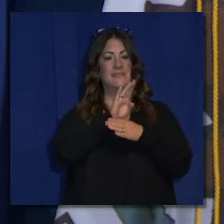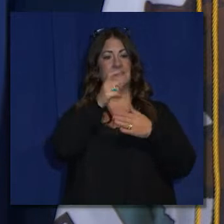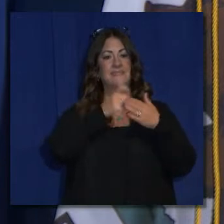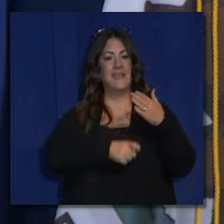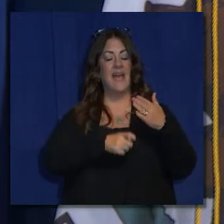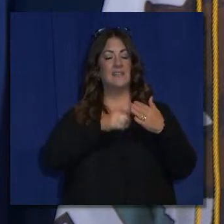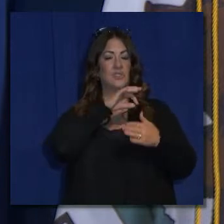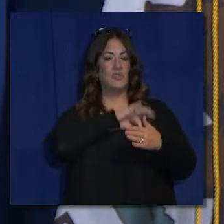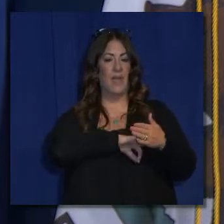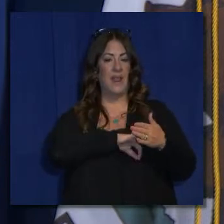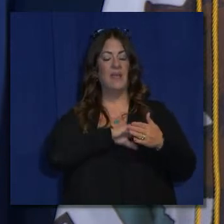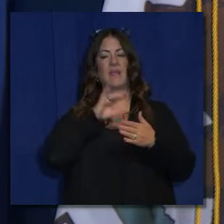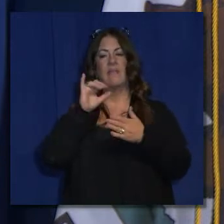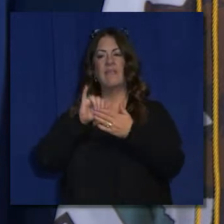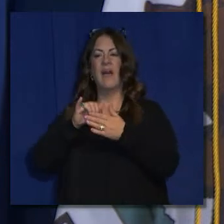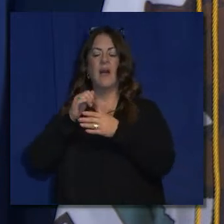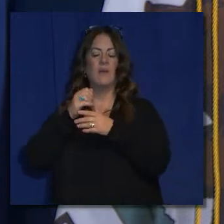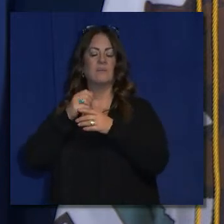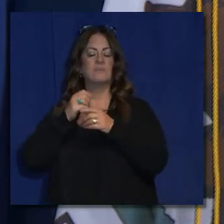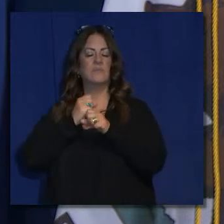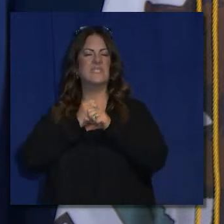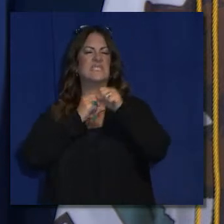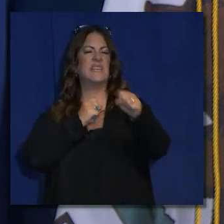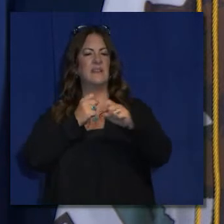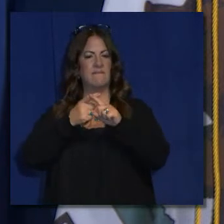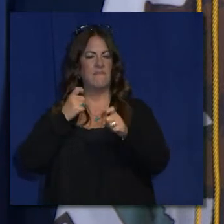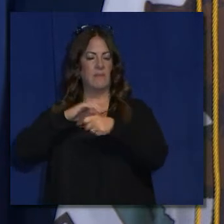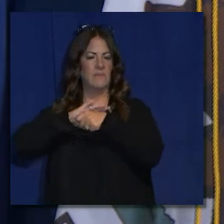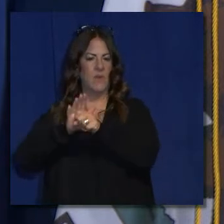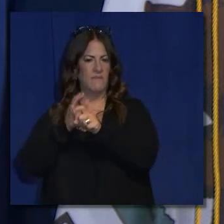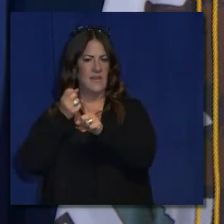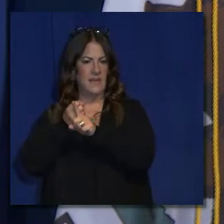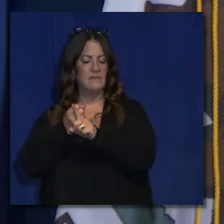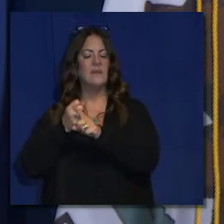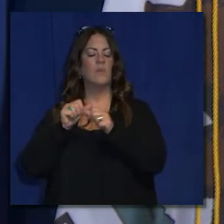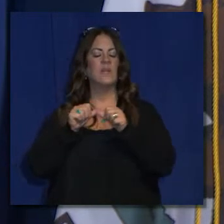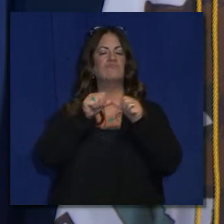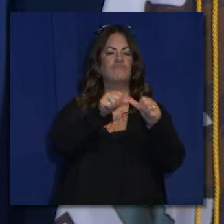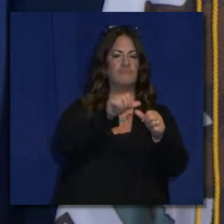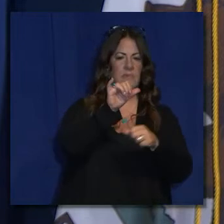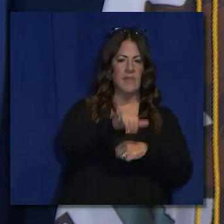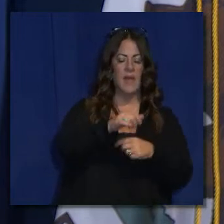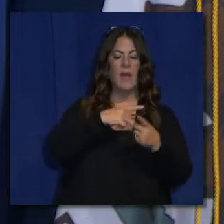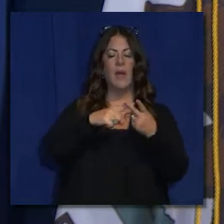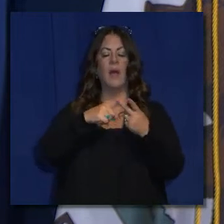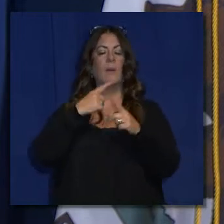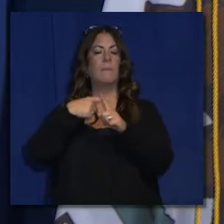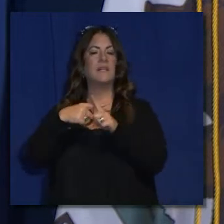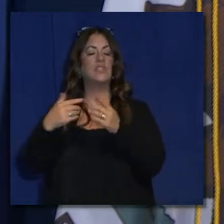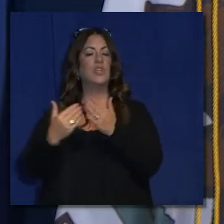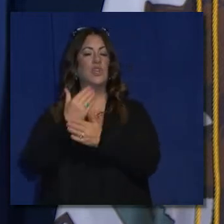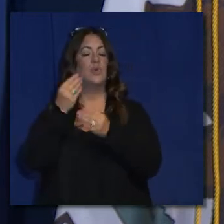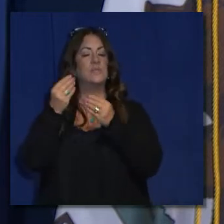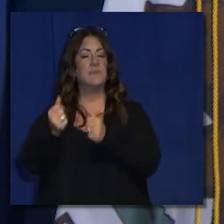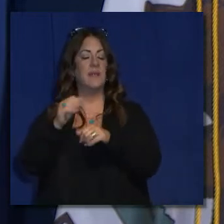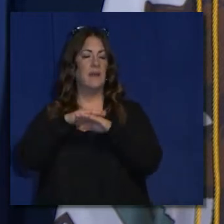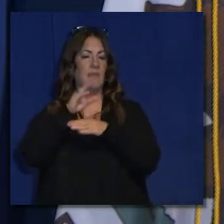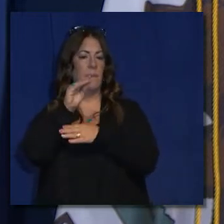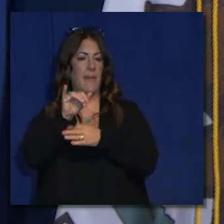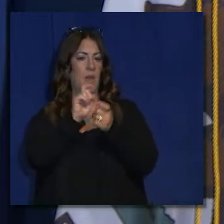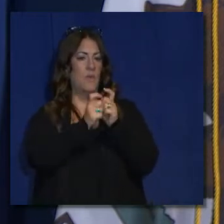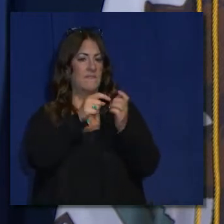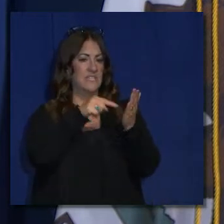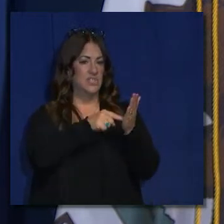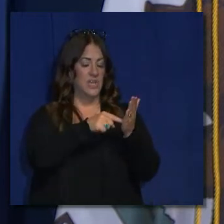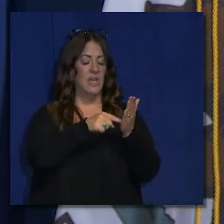pandemic. We then, based on that surge of revenues since January, we proposed new spending in the May revision.